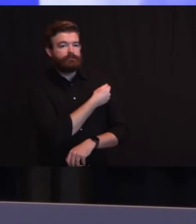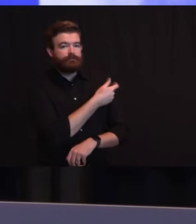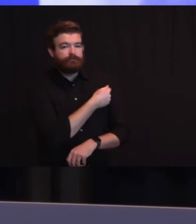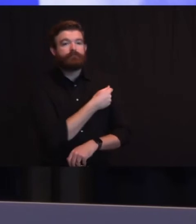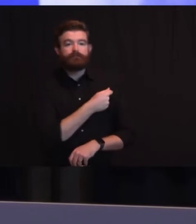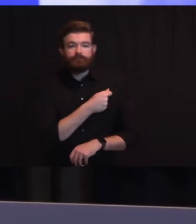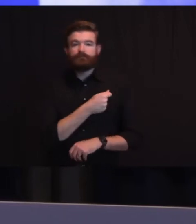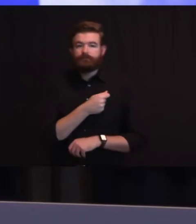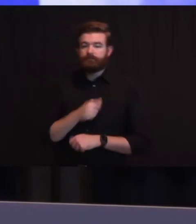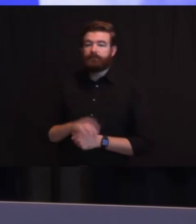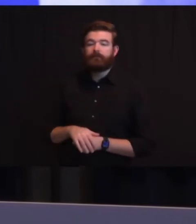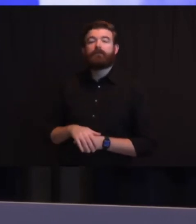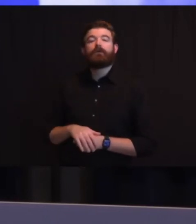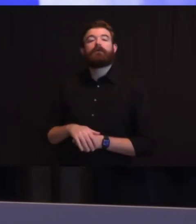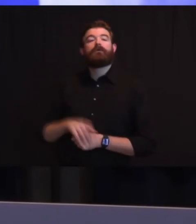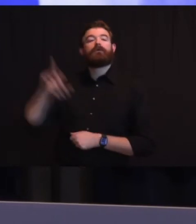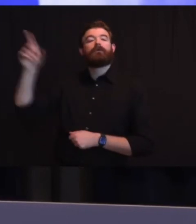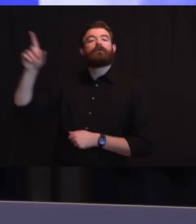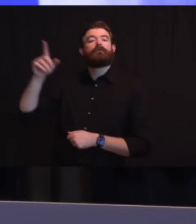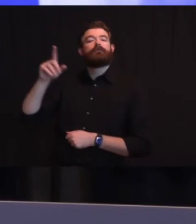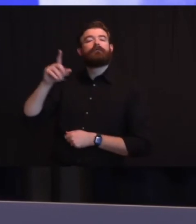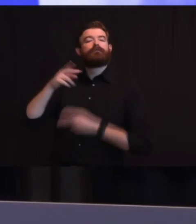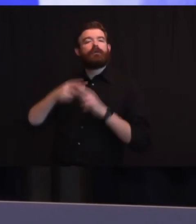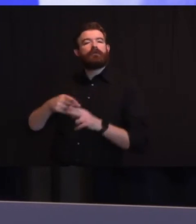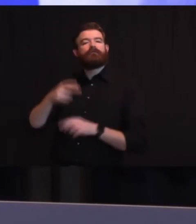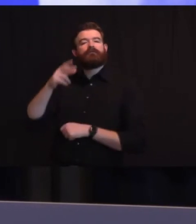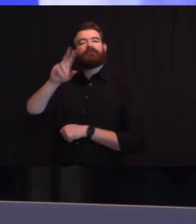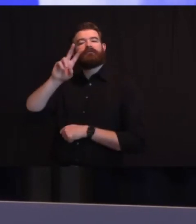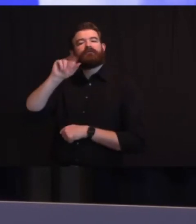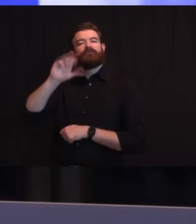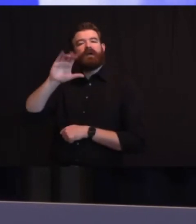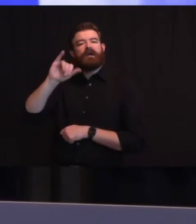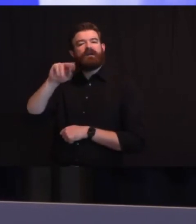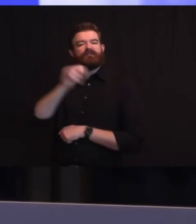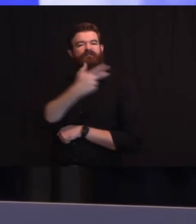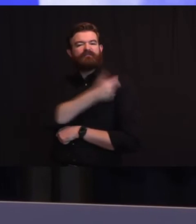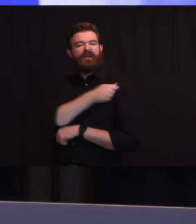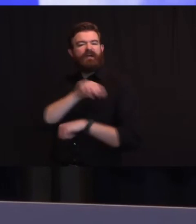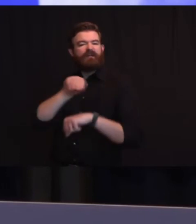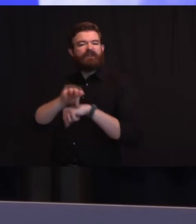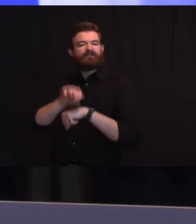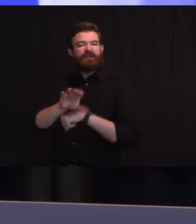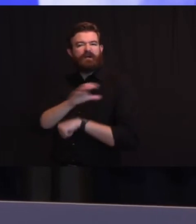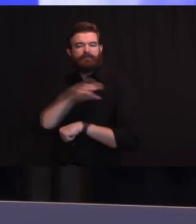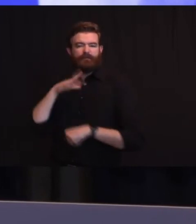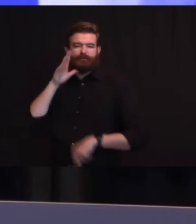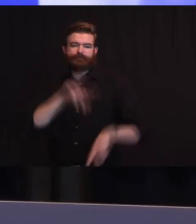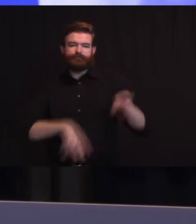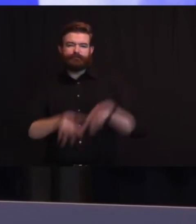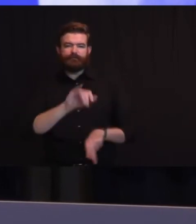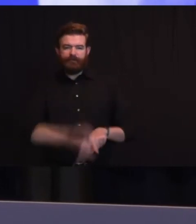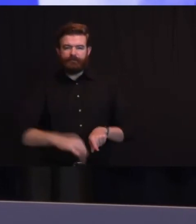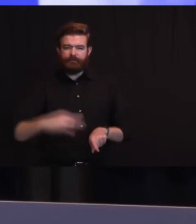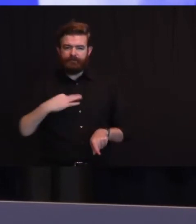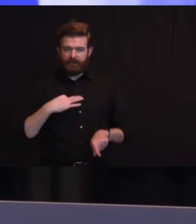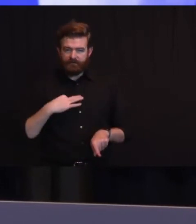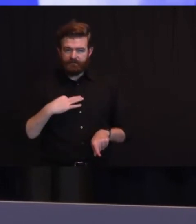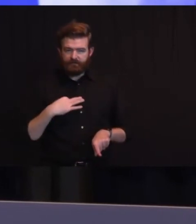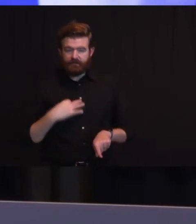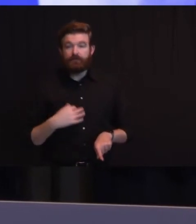Vaccines and Related Biological Products Advisory Committee, which is an independent group of experts that advises the